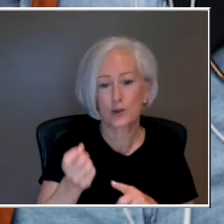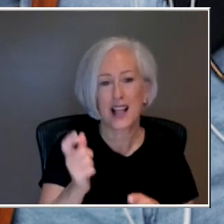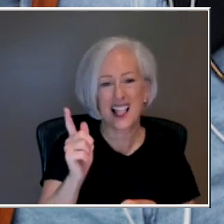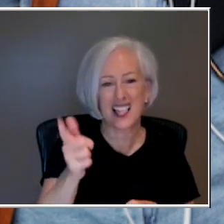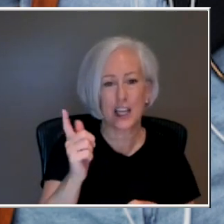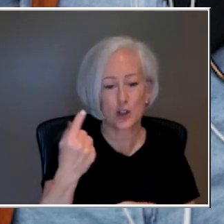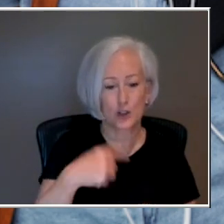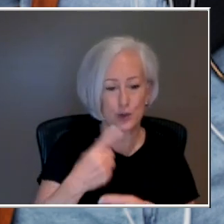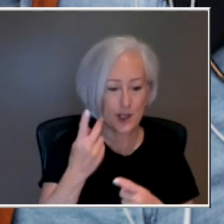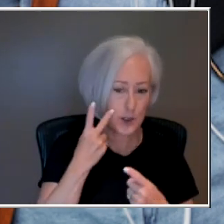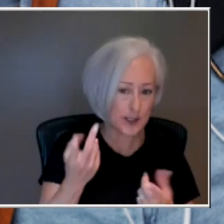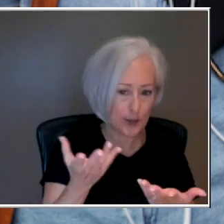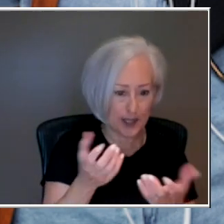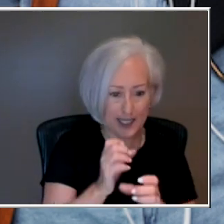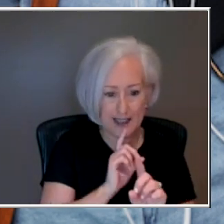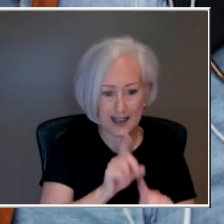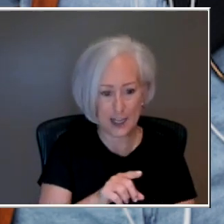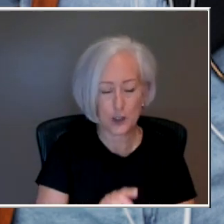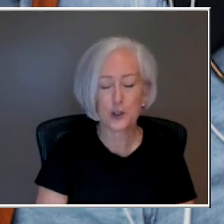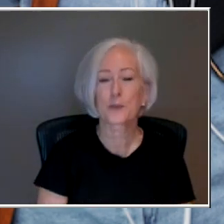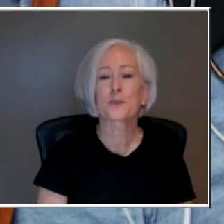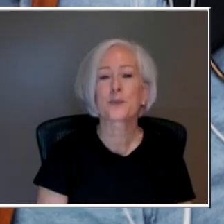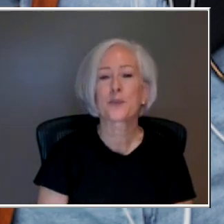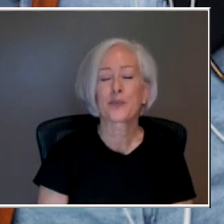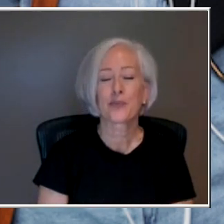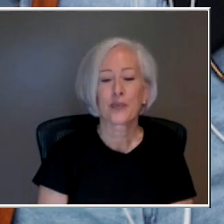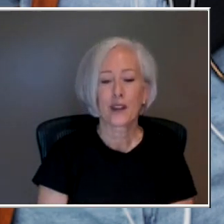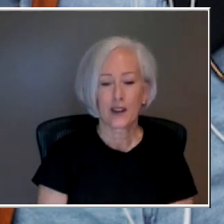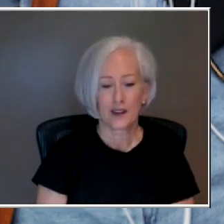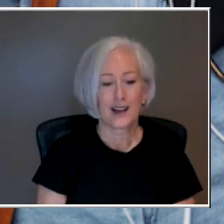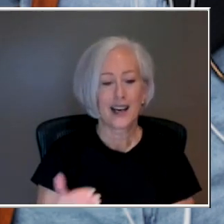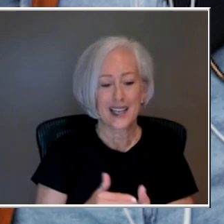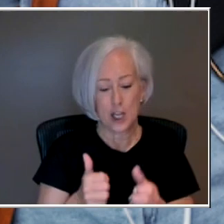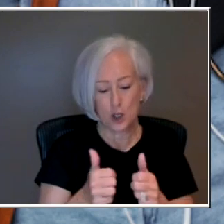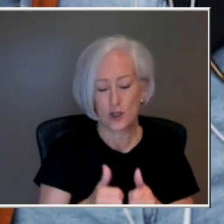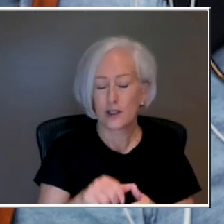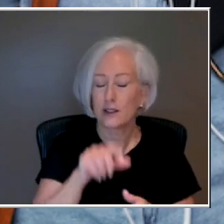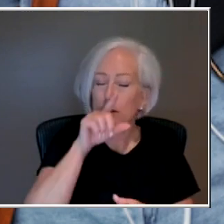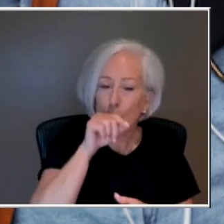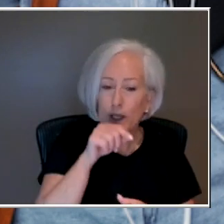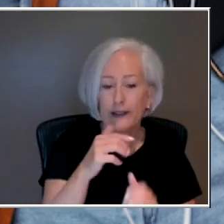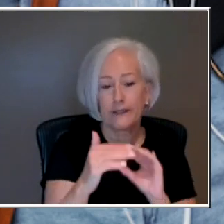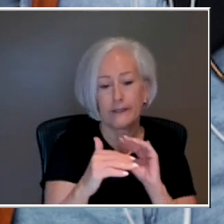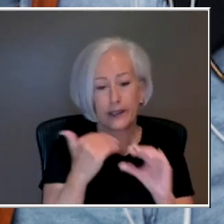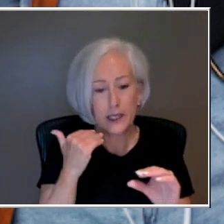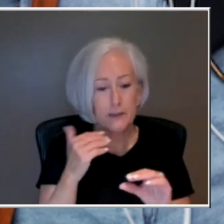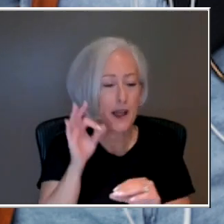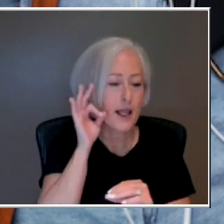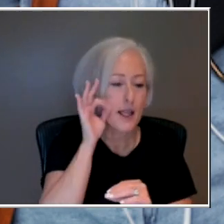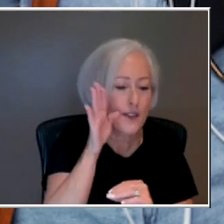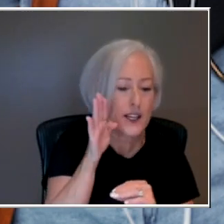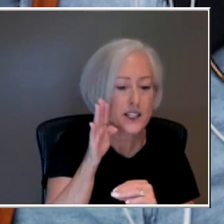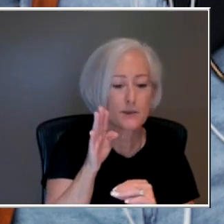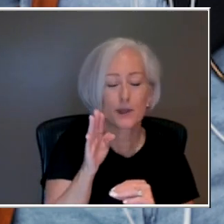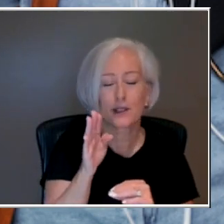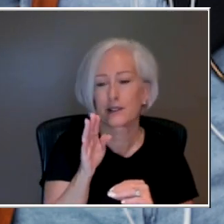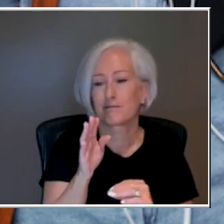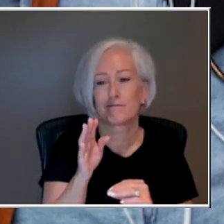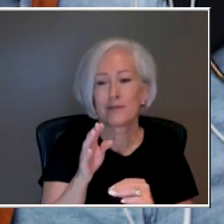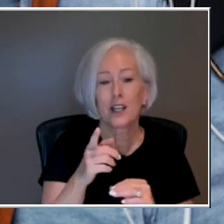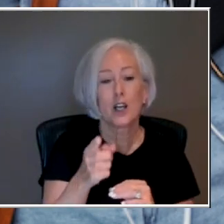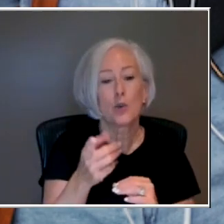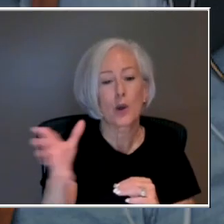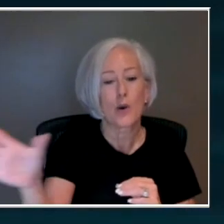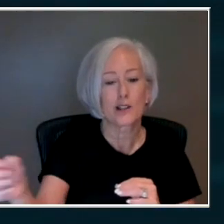if we can't get you those answers. Again, you could tweet us, email us, send us a Facebook message. We're everywhere. We want to bring in Dr.